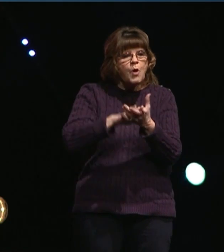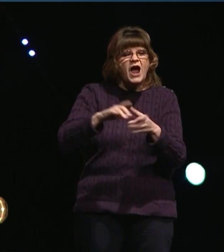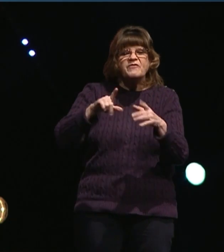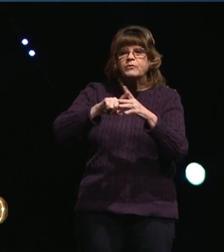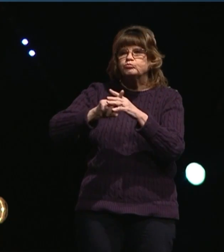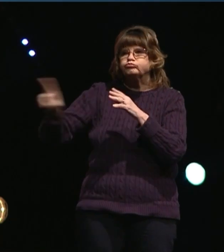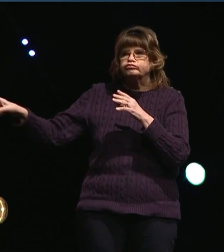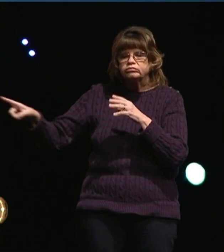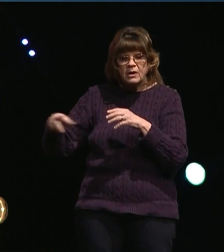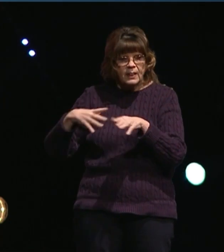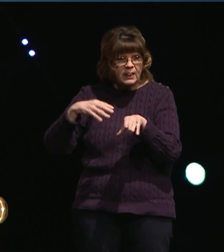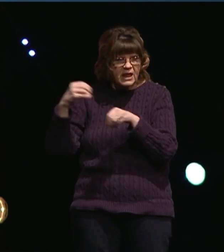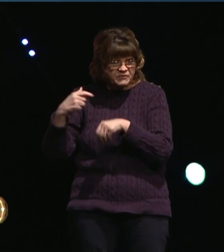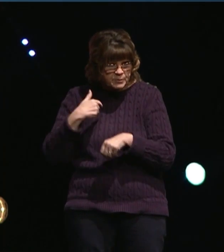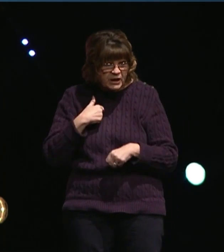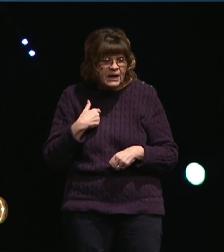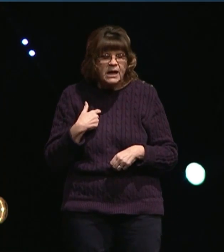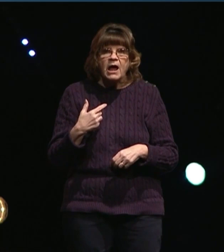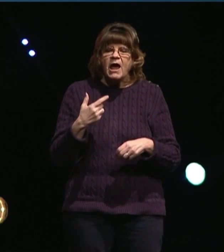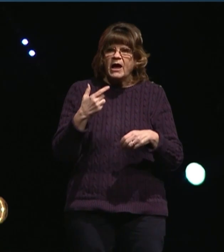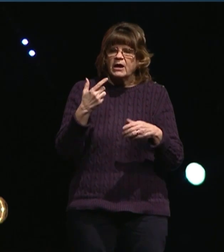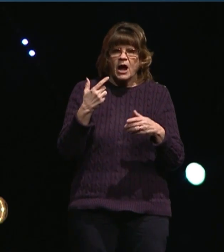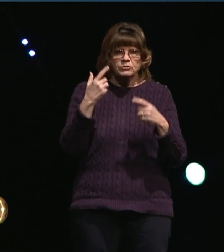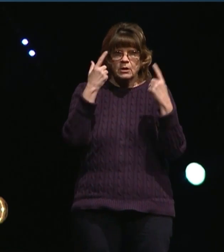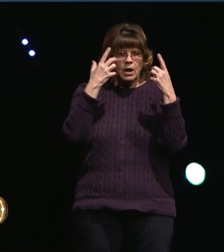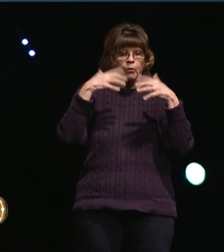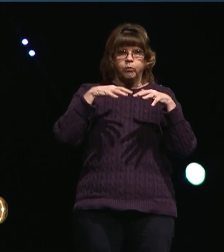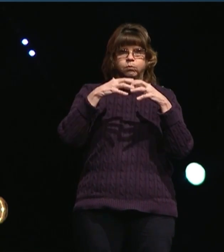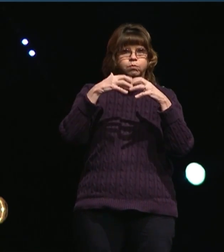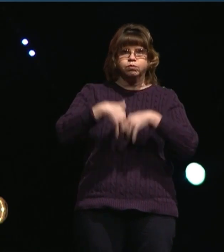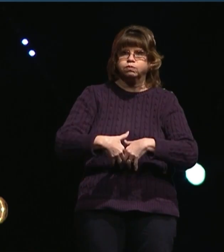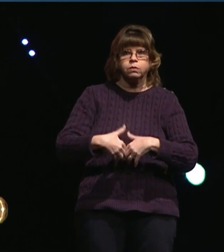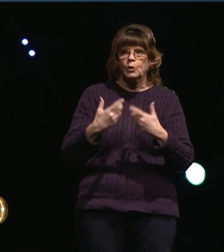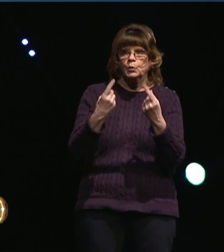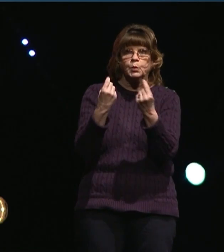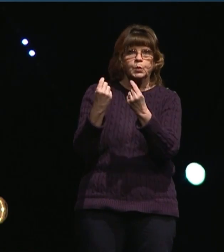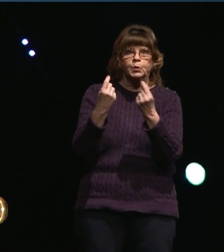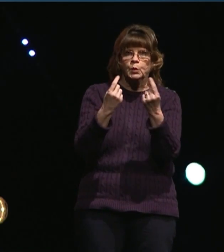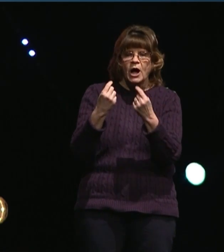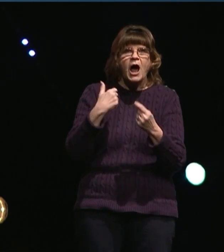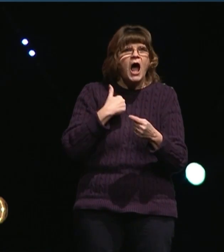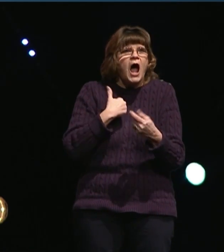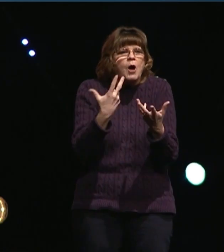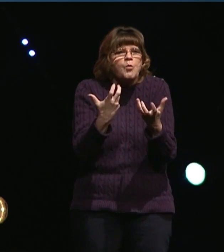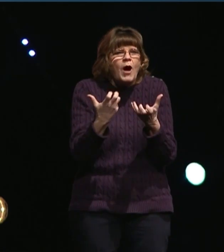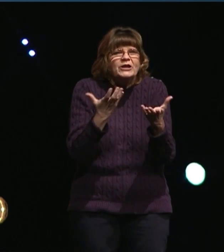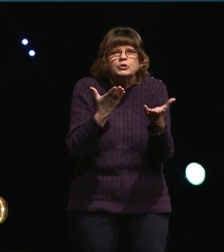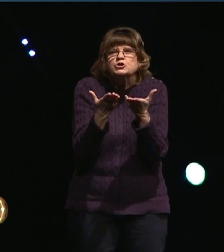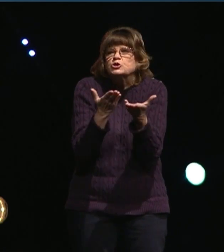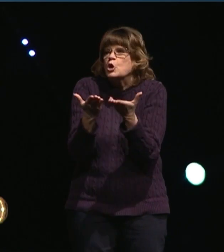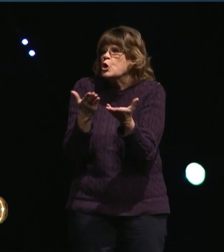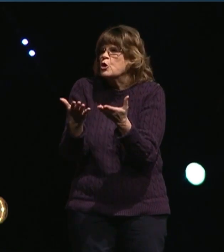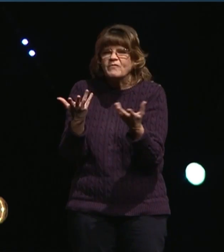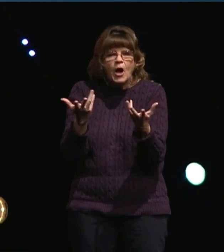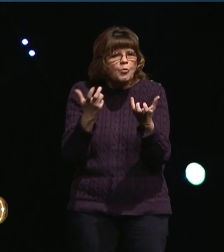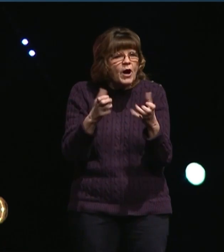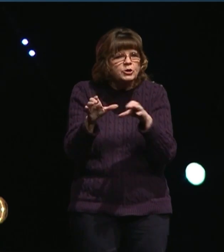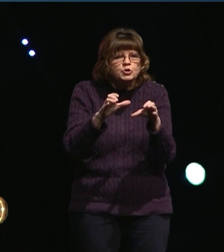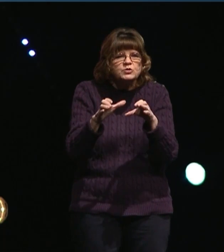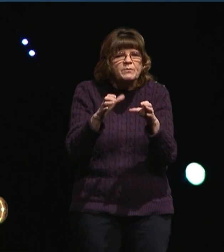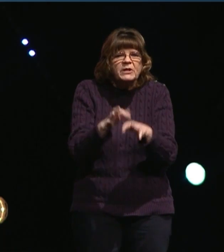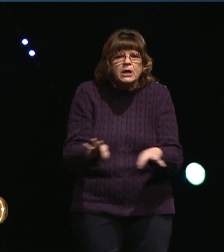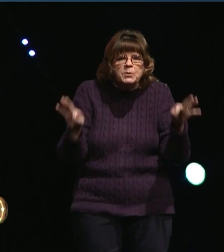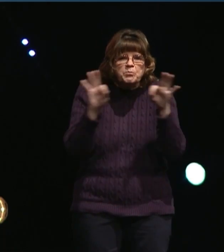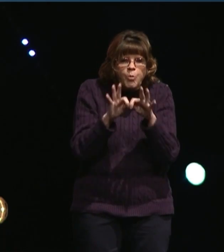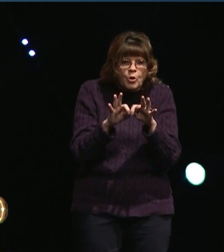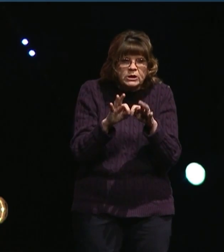to me and said he wanted me to go out and serve. And I really wanted to do something more significant with my life. So I